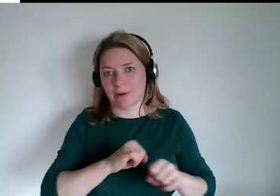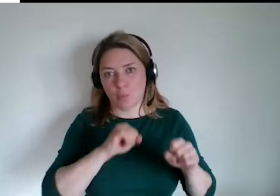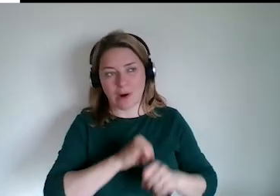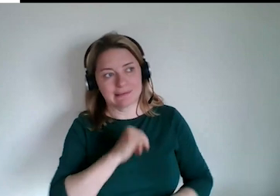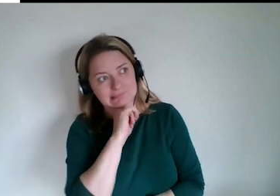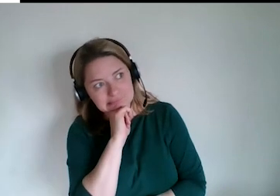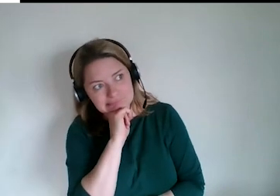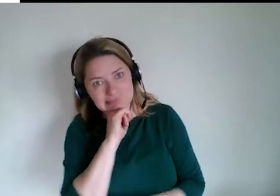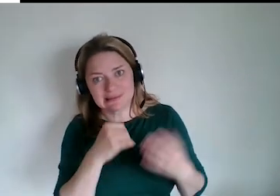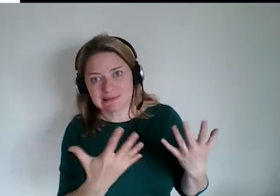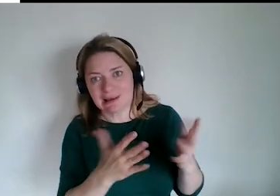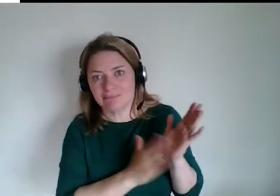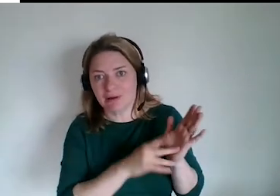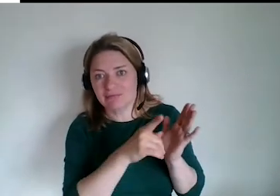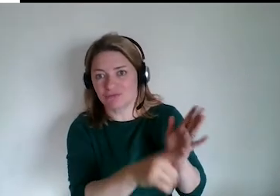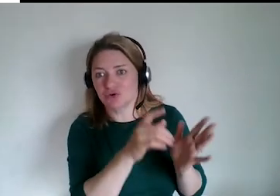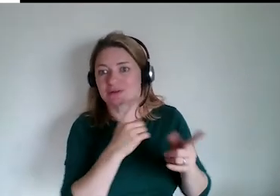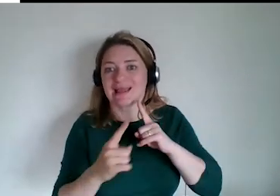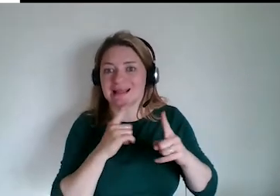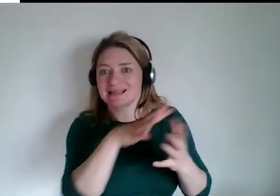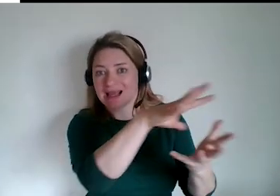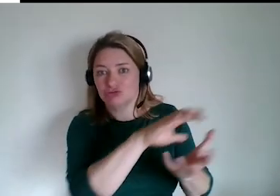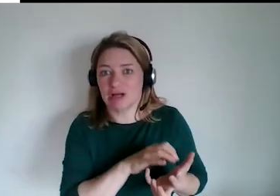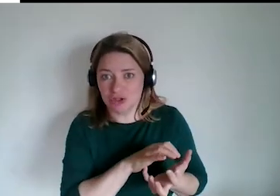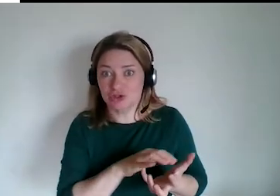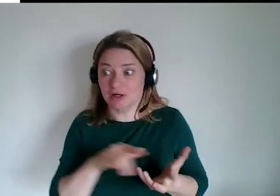extract for 10 months when you've got a PhD ticking away.